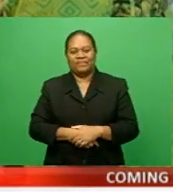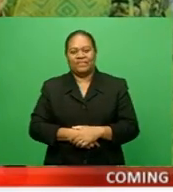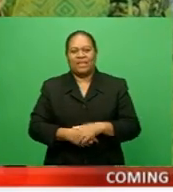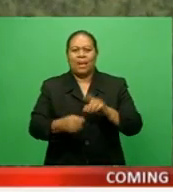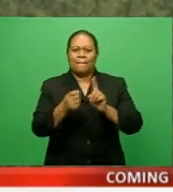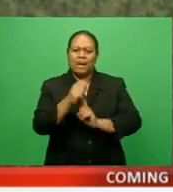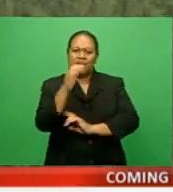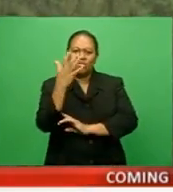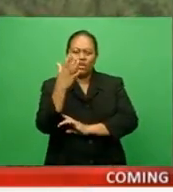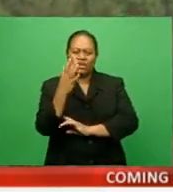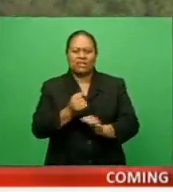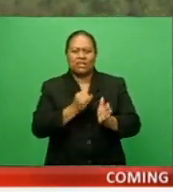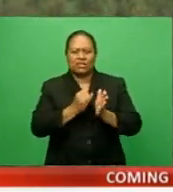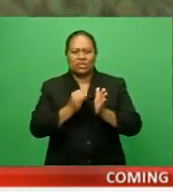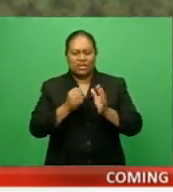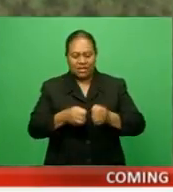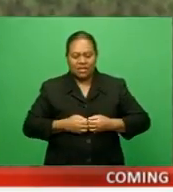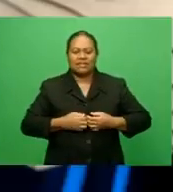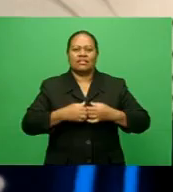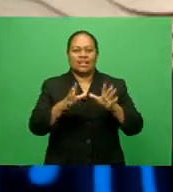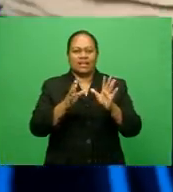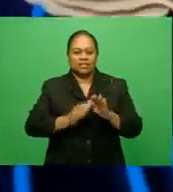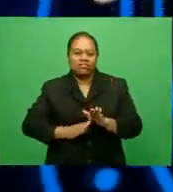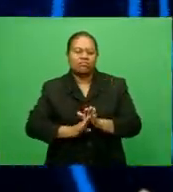And pine industry starting to bloom.